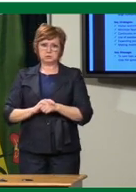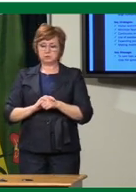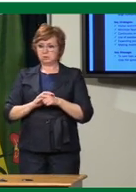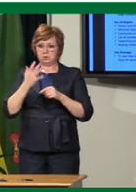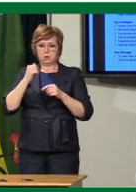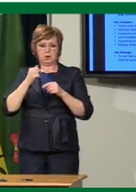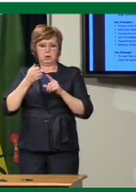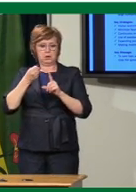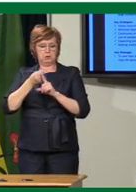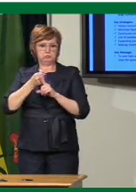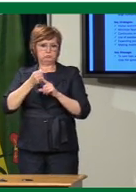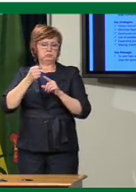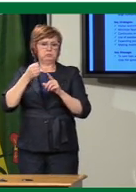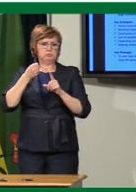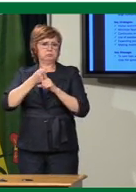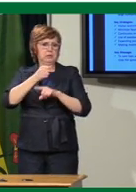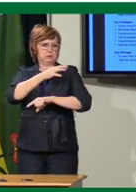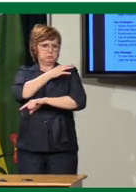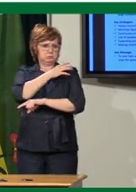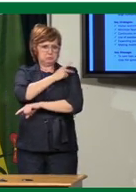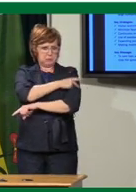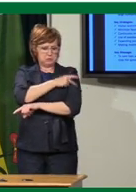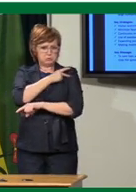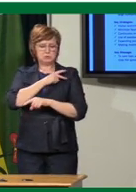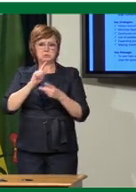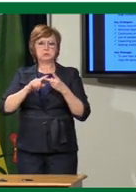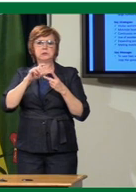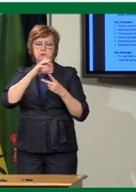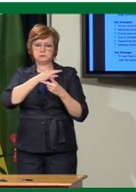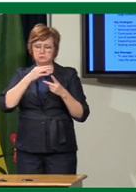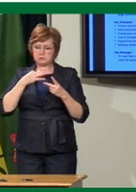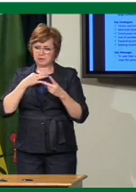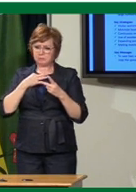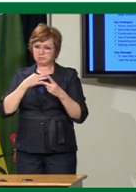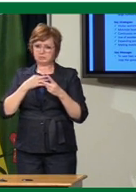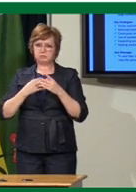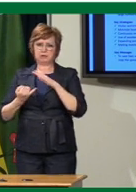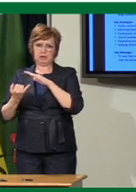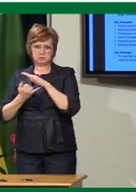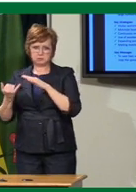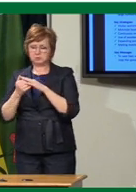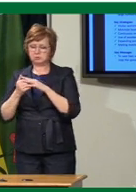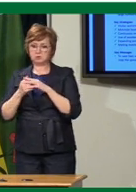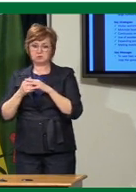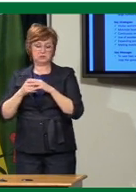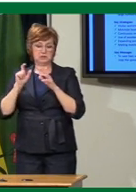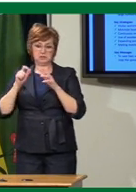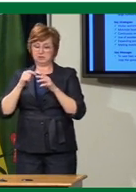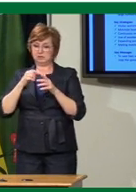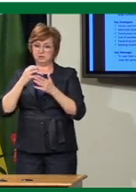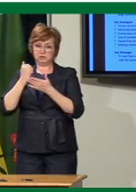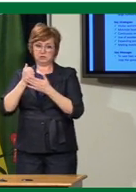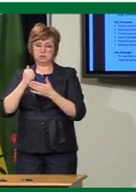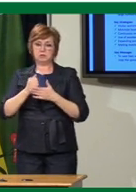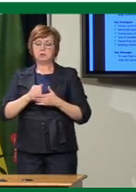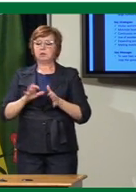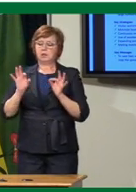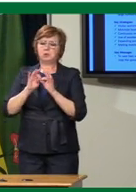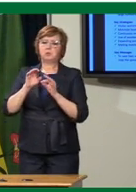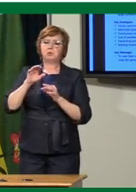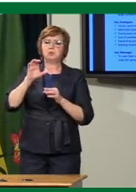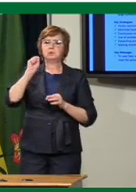isolate and eroding our ability to serve vulnerable populations. Key strategies in this area include visitor restrictions,